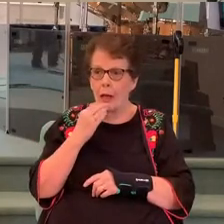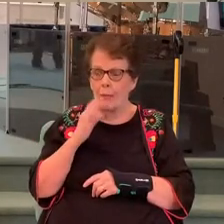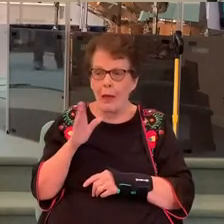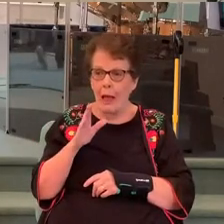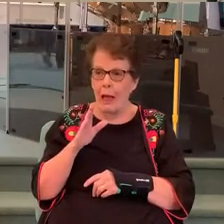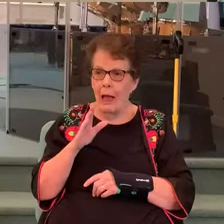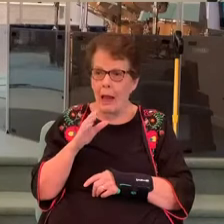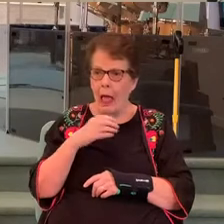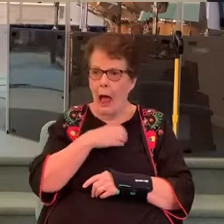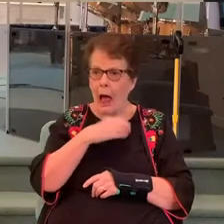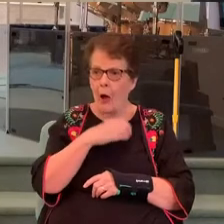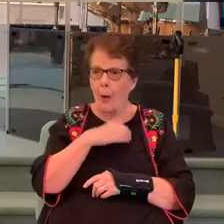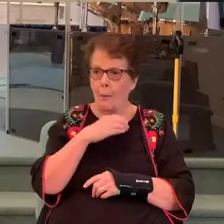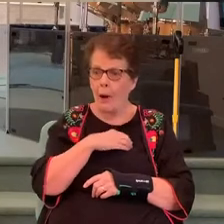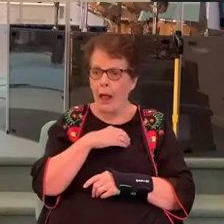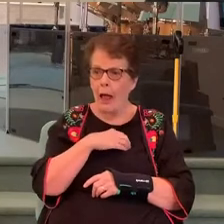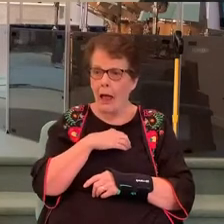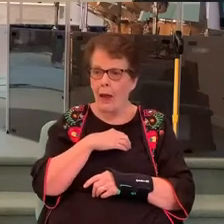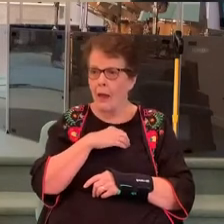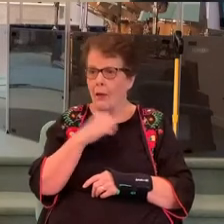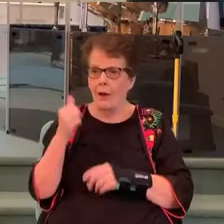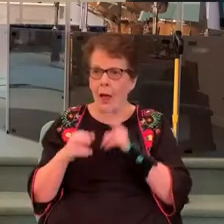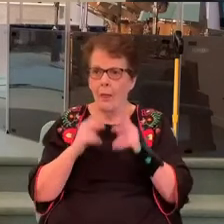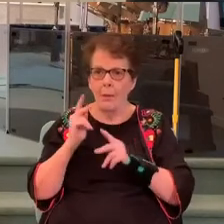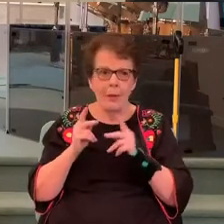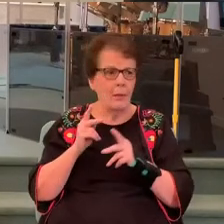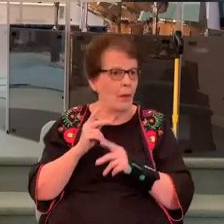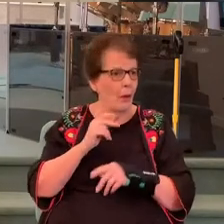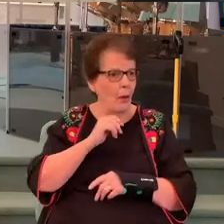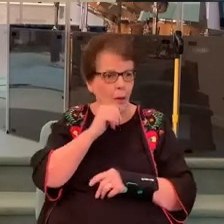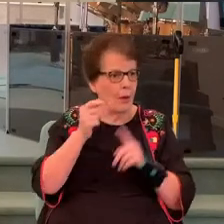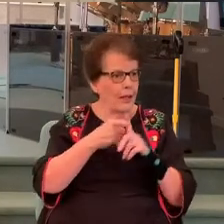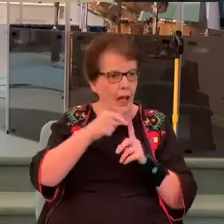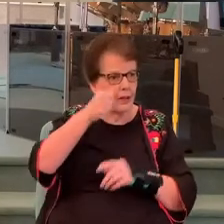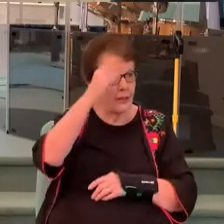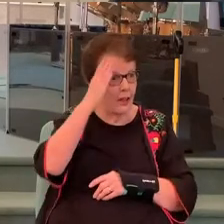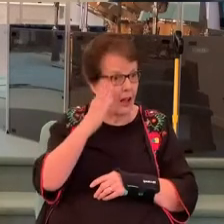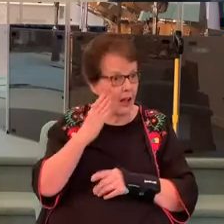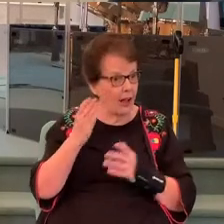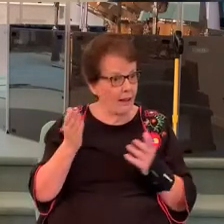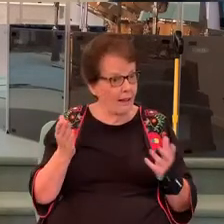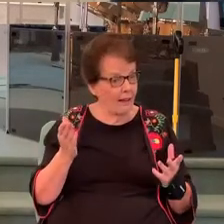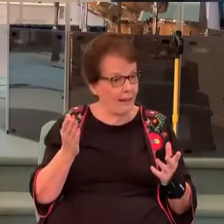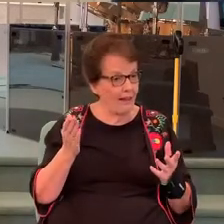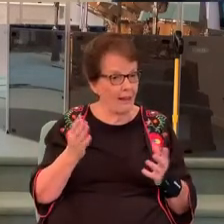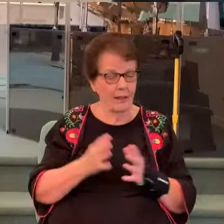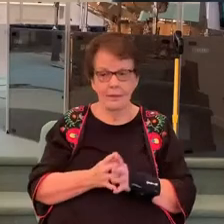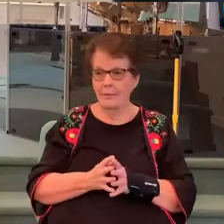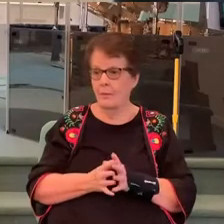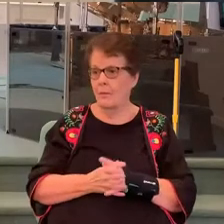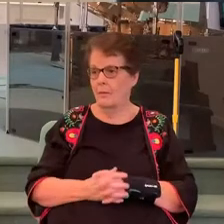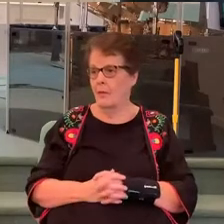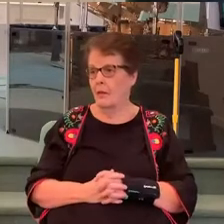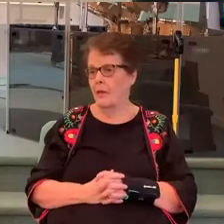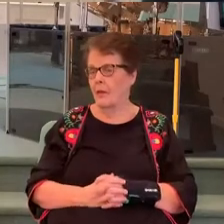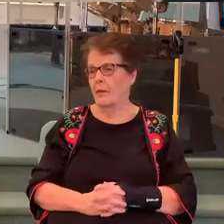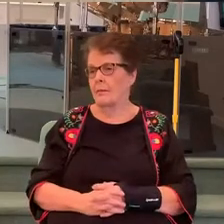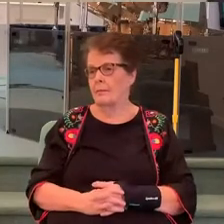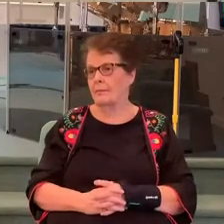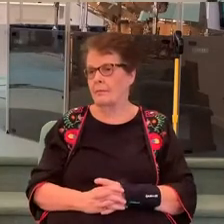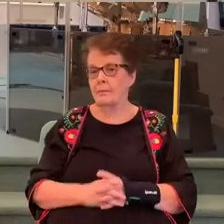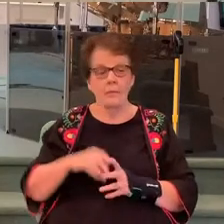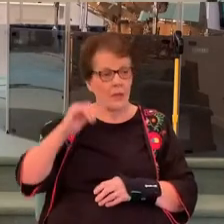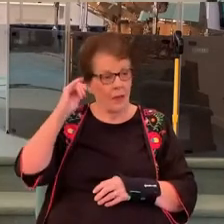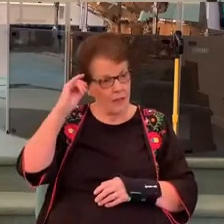really, really, really, really good, I don't have time to thank God for his goodness because I'm enjoying it too much. And what